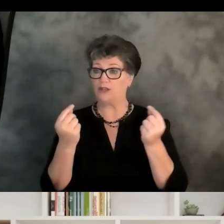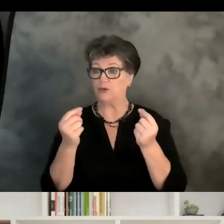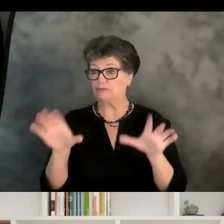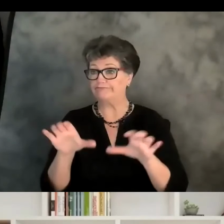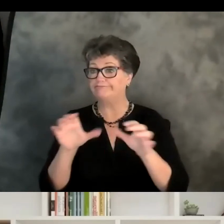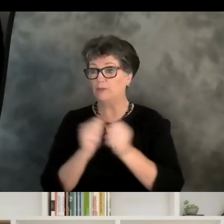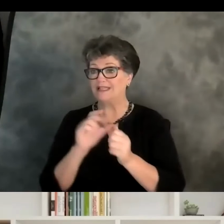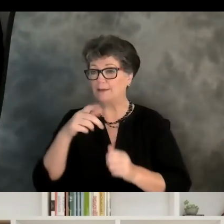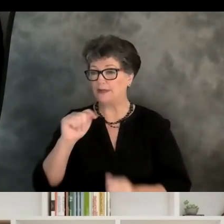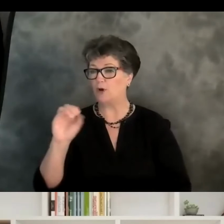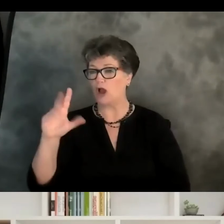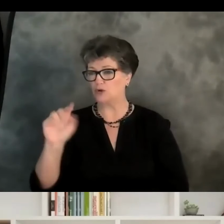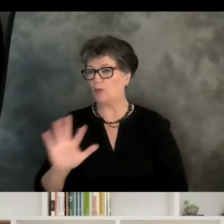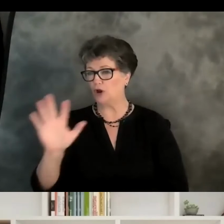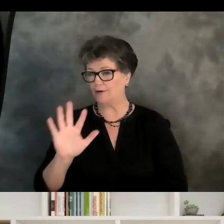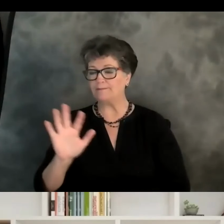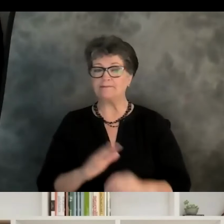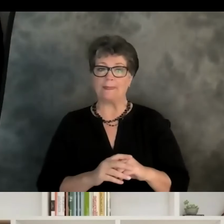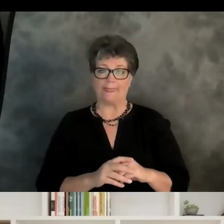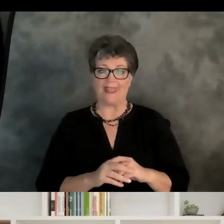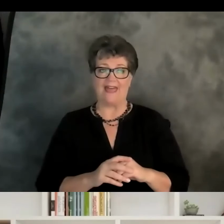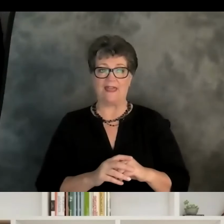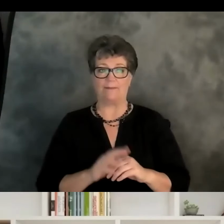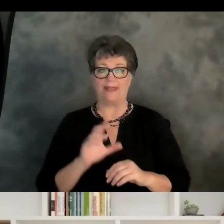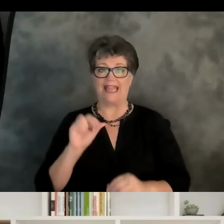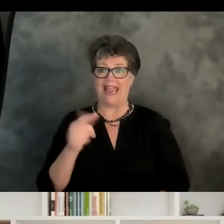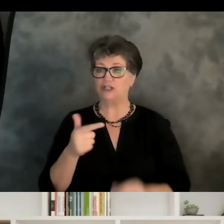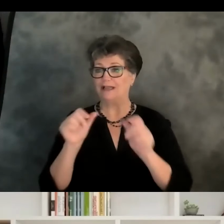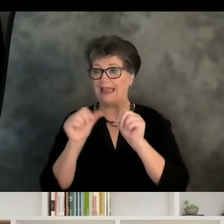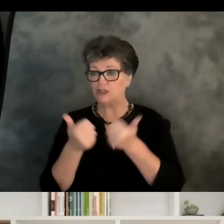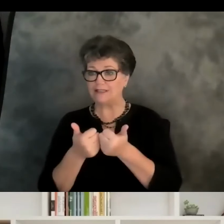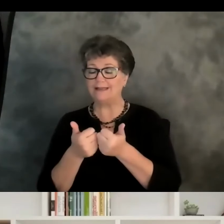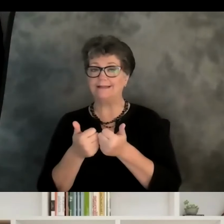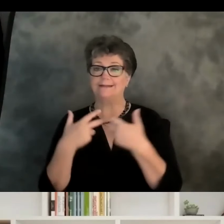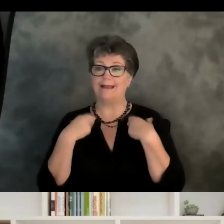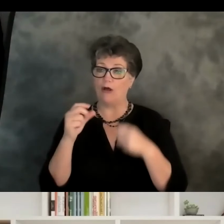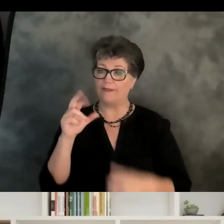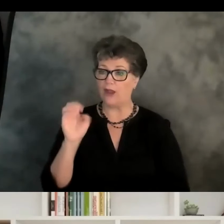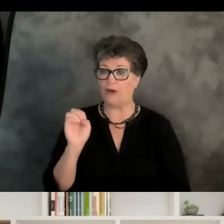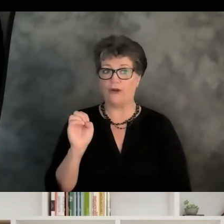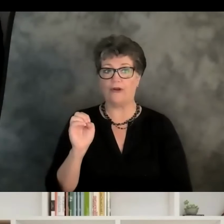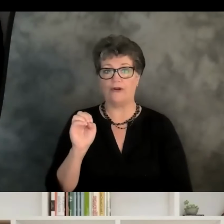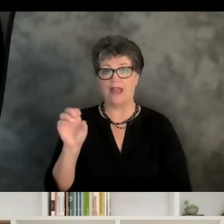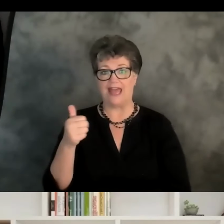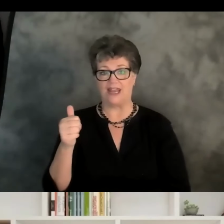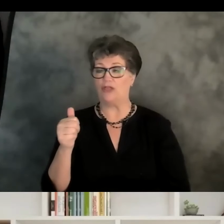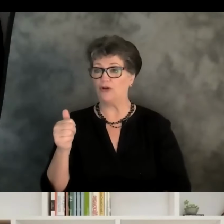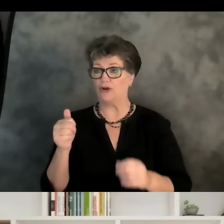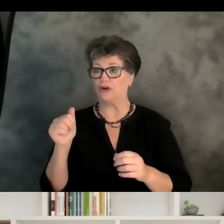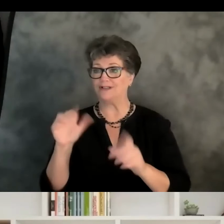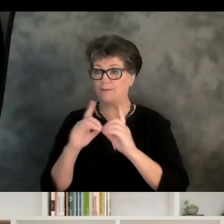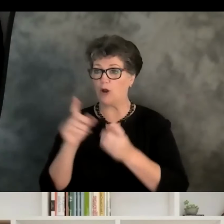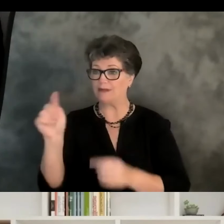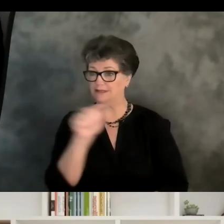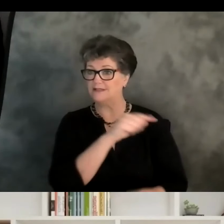September-October timeframe. So these will be with aging agencies and healthcare and others to be determined, but